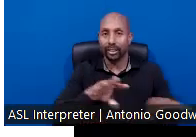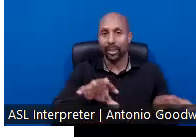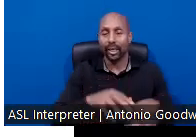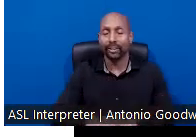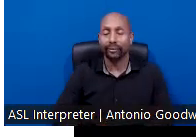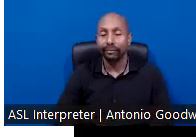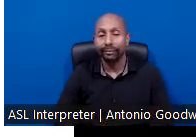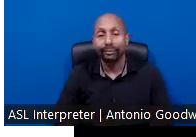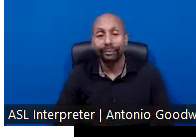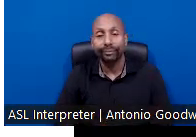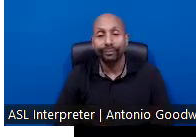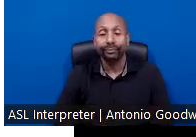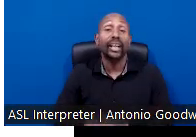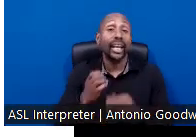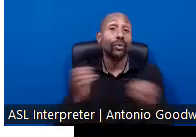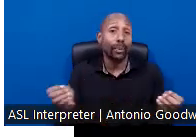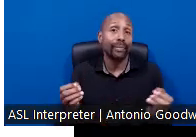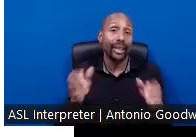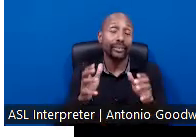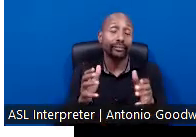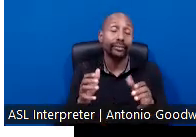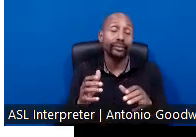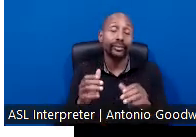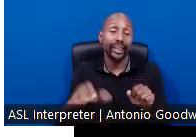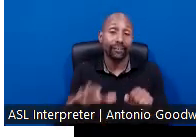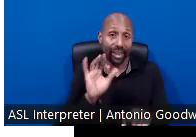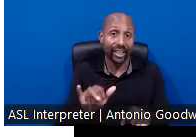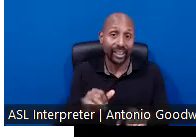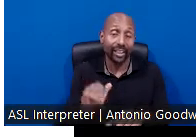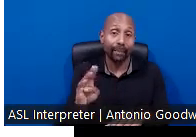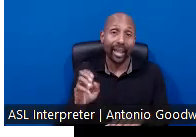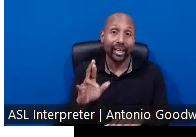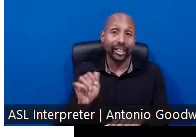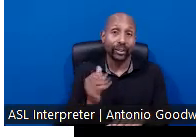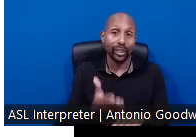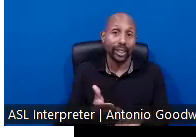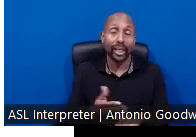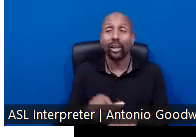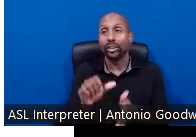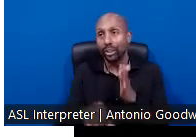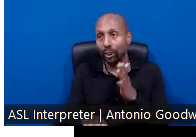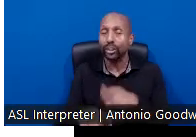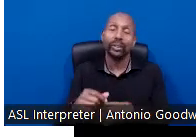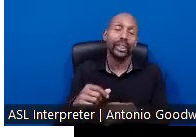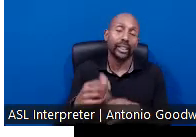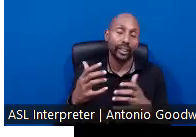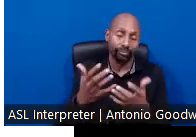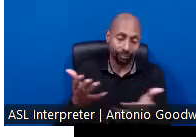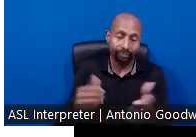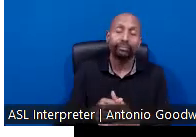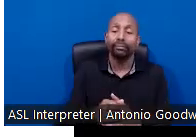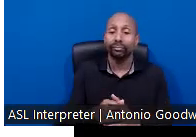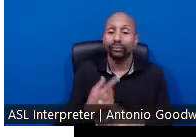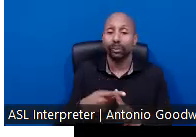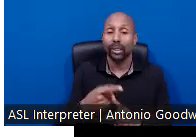you can find it on various equipments, or if you're going through a surgery on some of surgical devices. Additionally, the bacteria